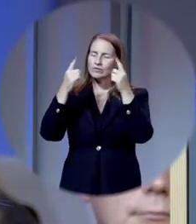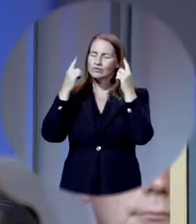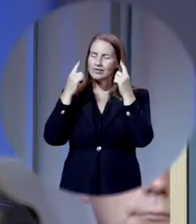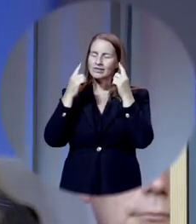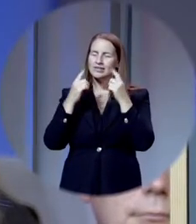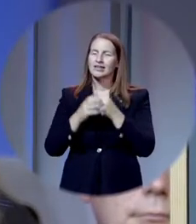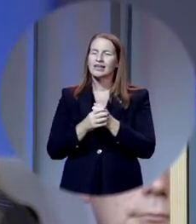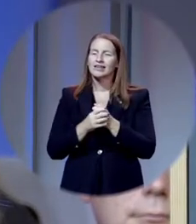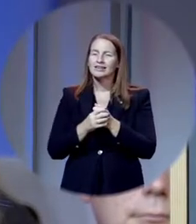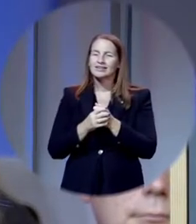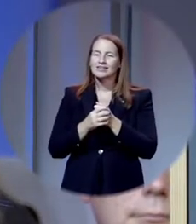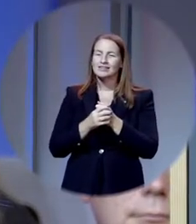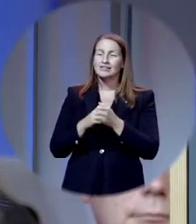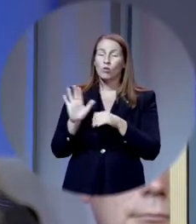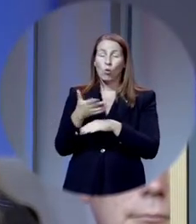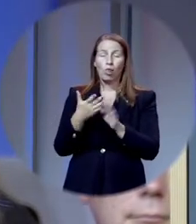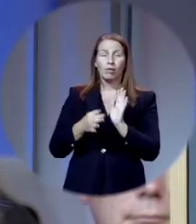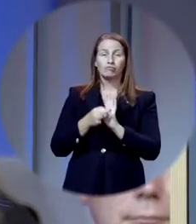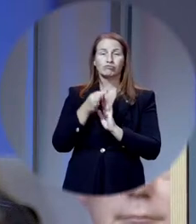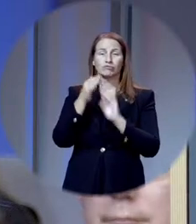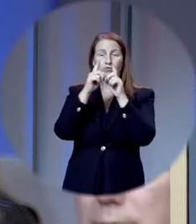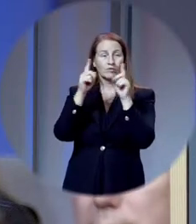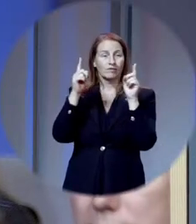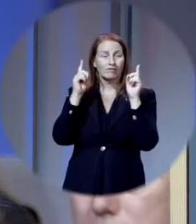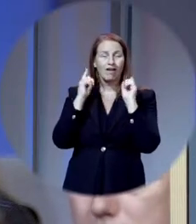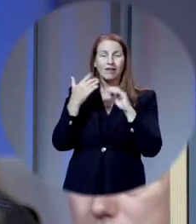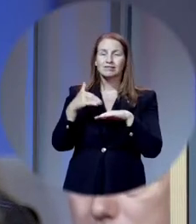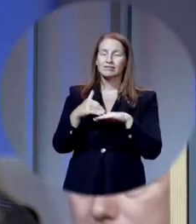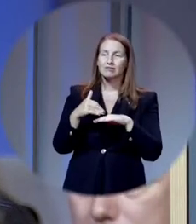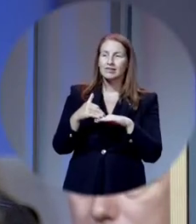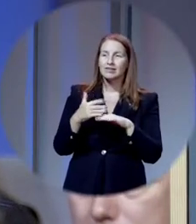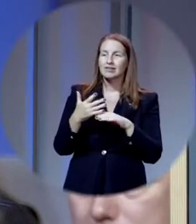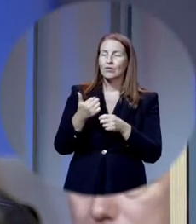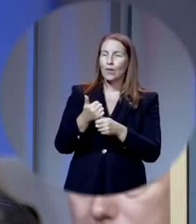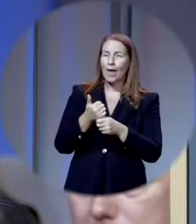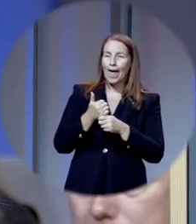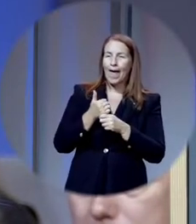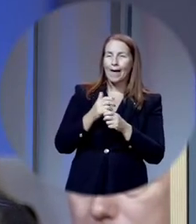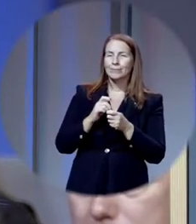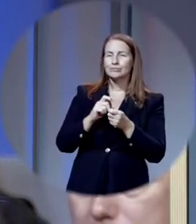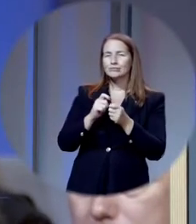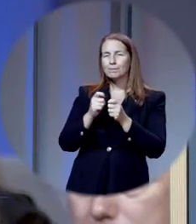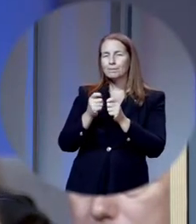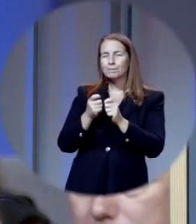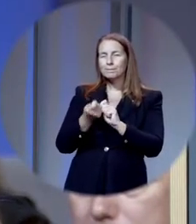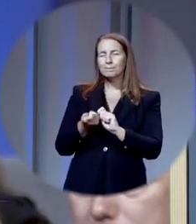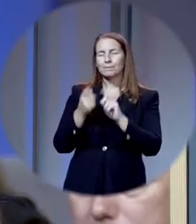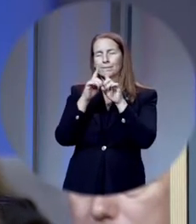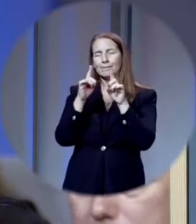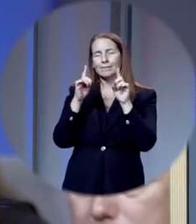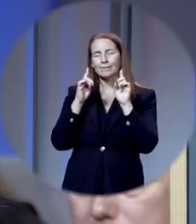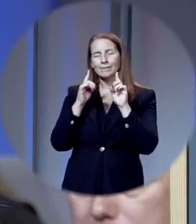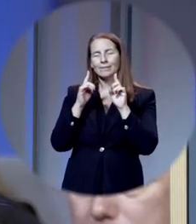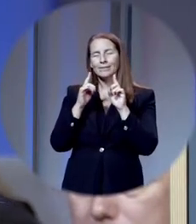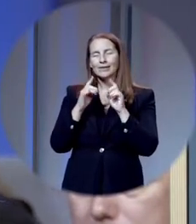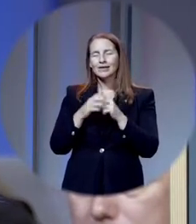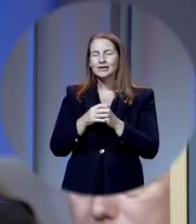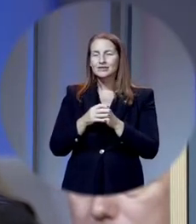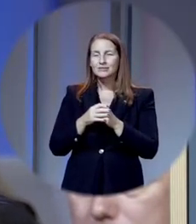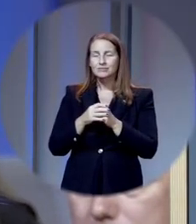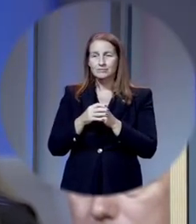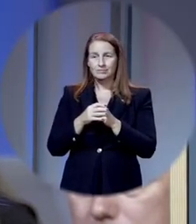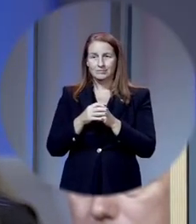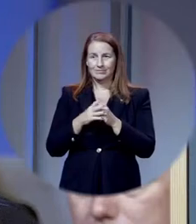have all made a mark while you have been here. You've helped shape us. You will have learnt, built memories